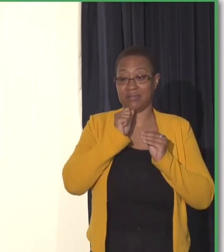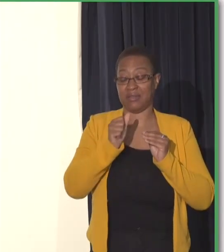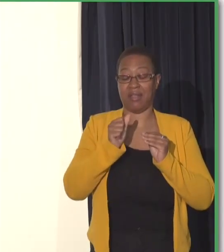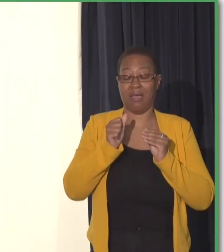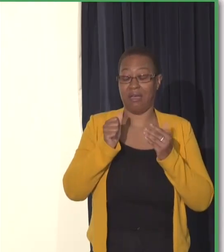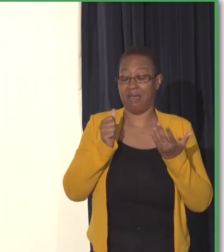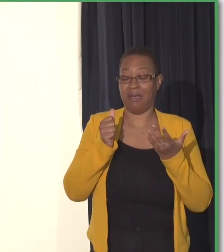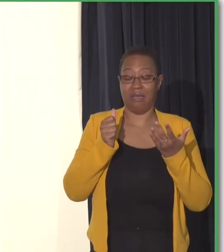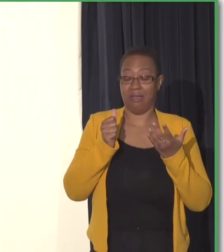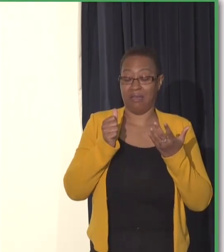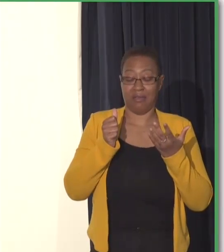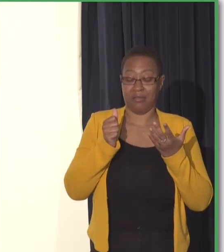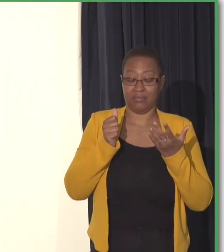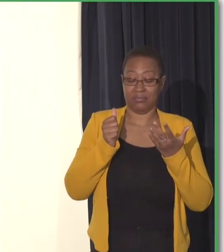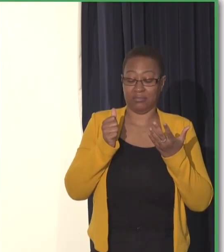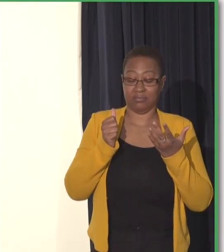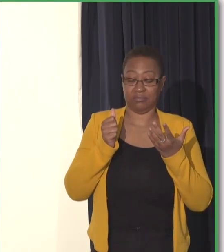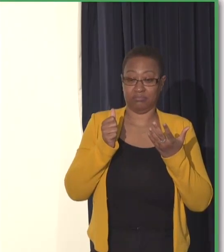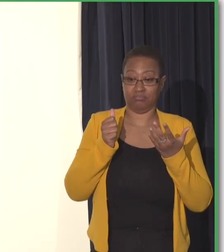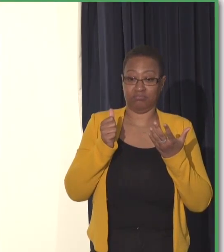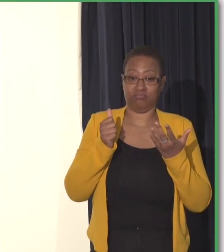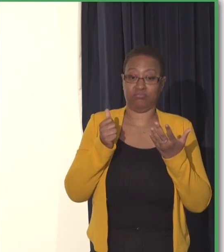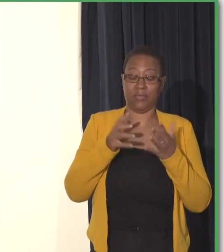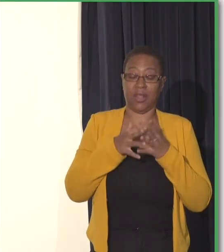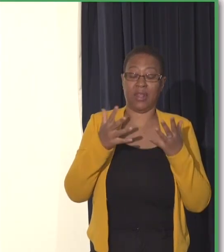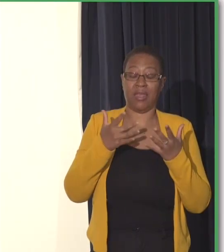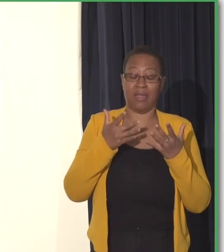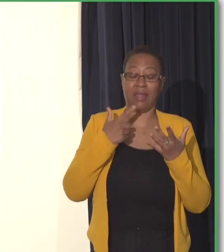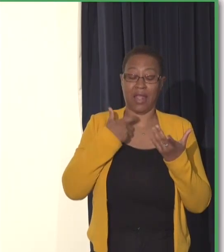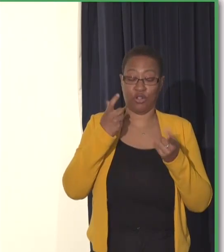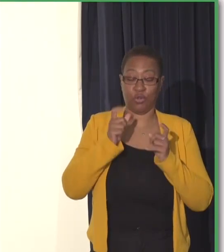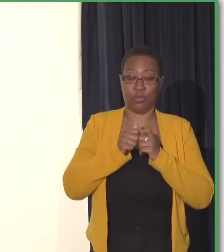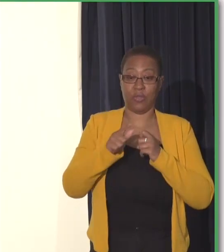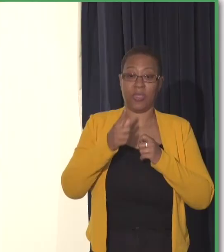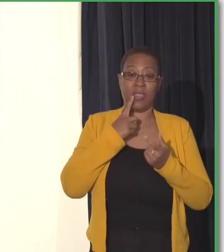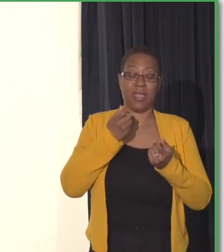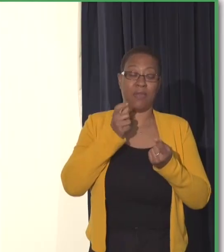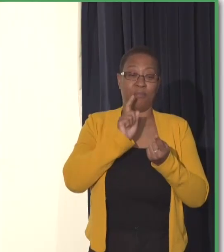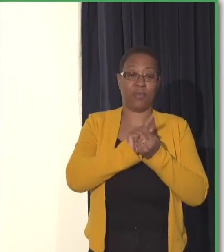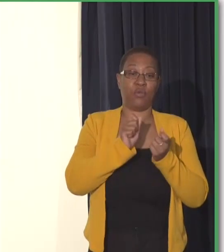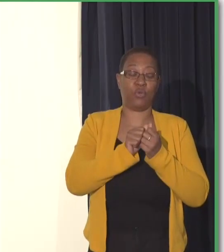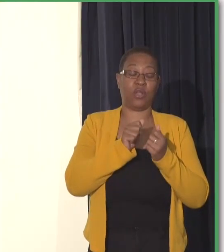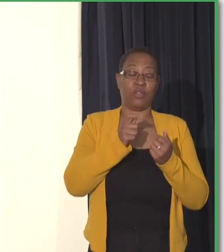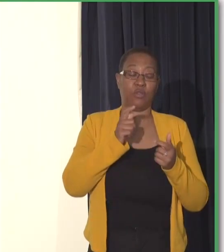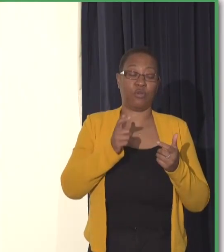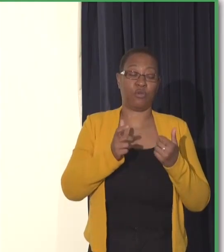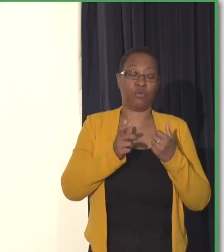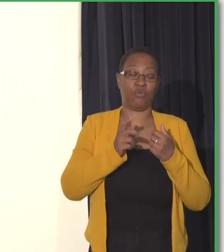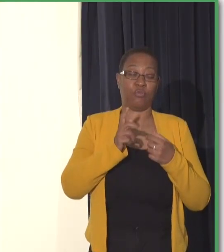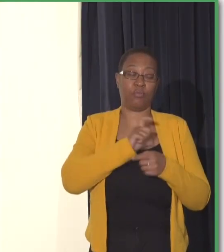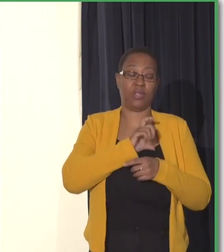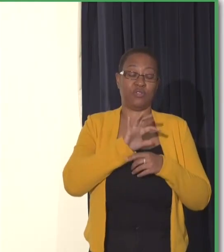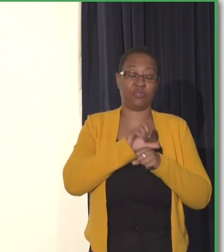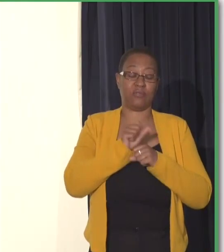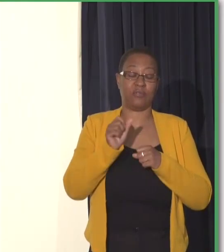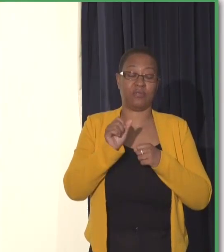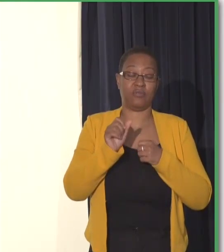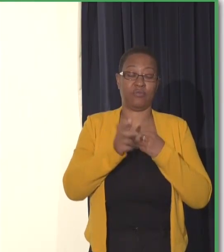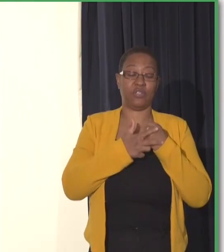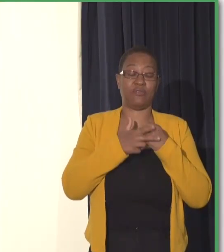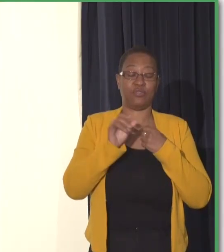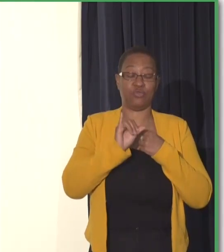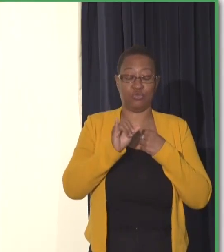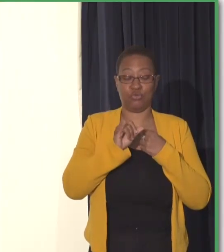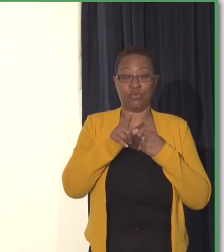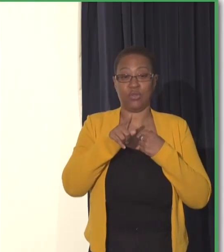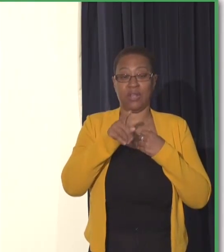I agree with you, and I've met with the reservists as well, and they're out there in the rain and the snow and doing all the stuff that they have to do,